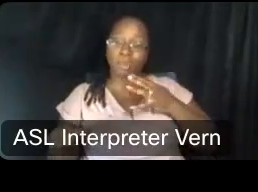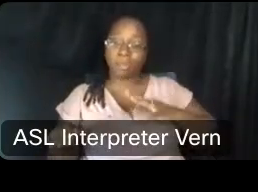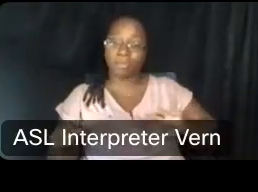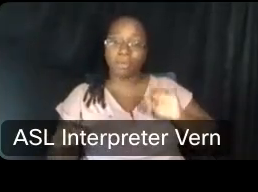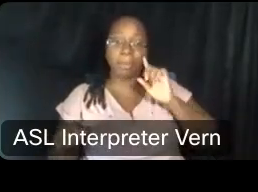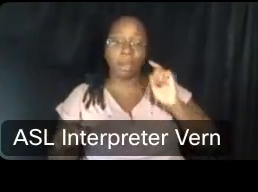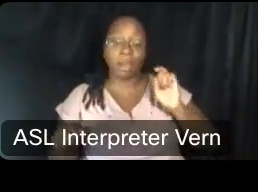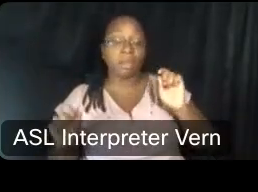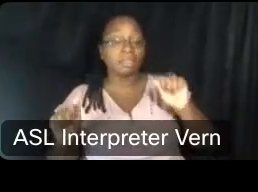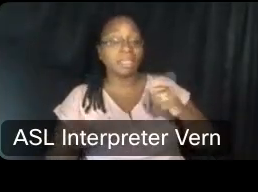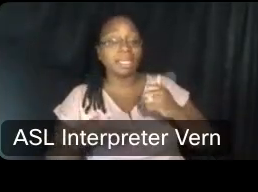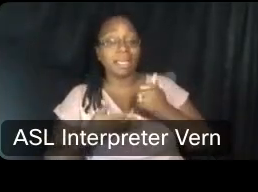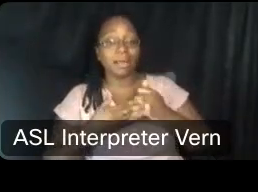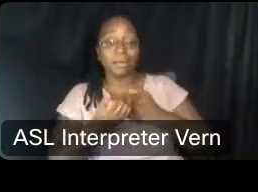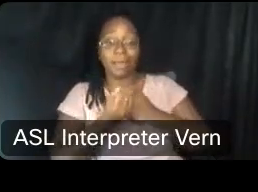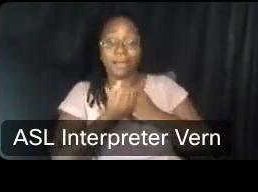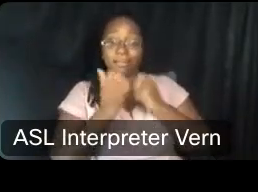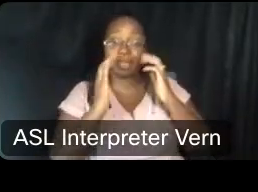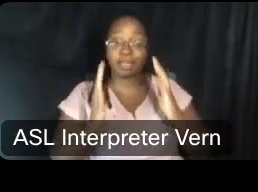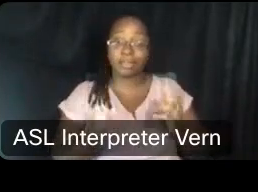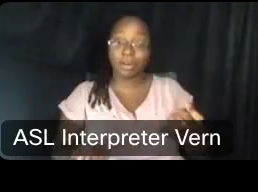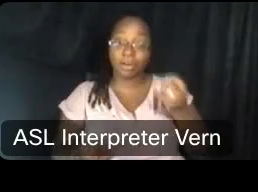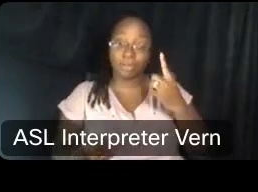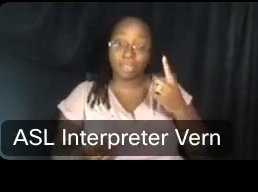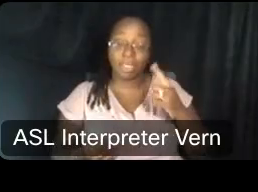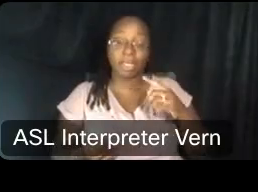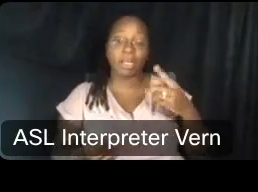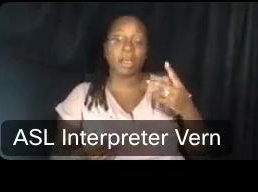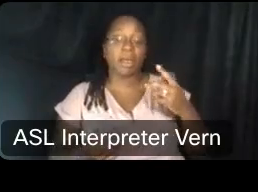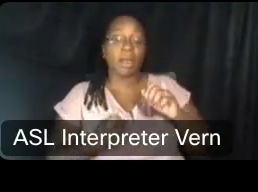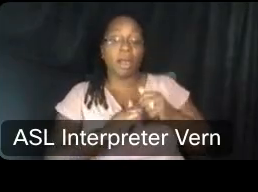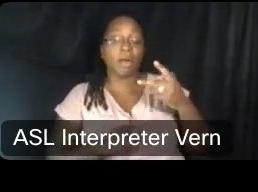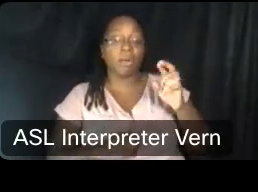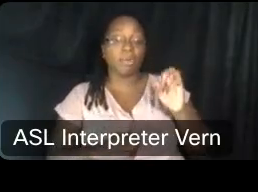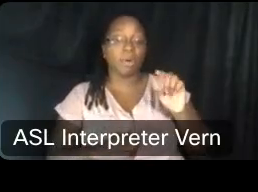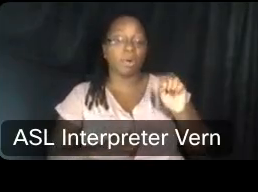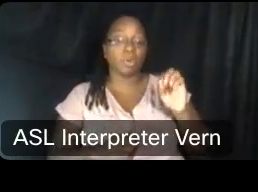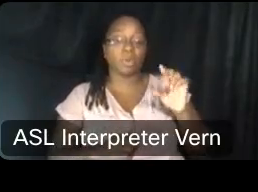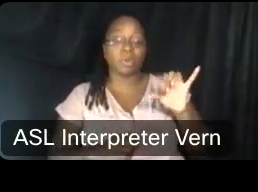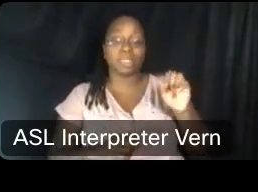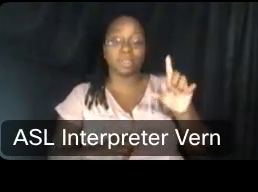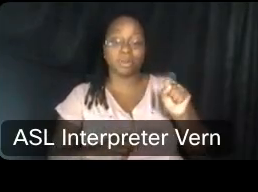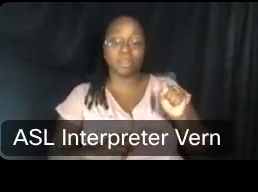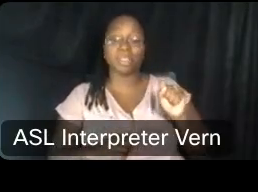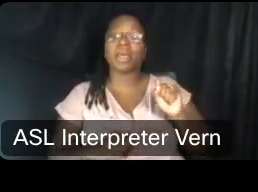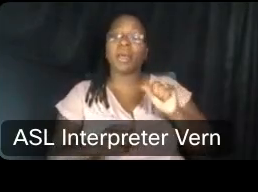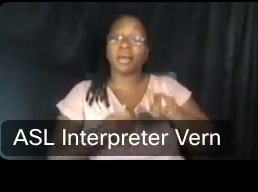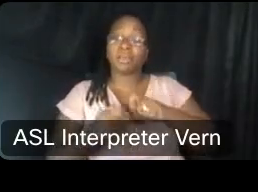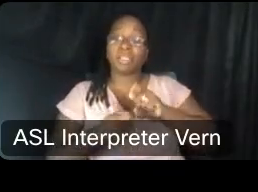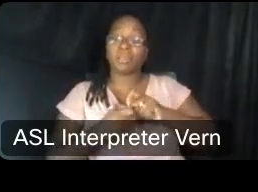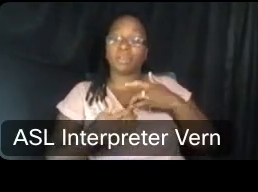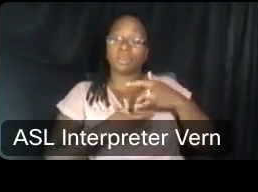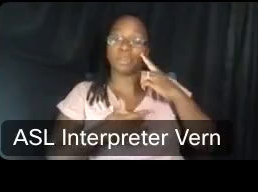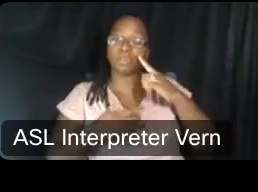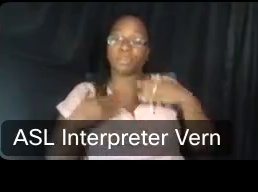for survivors accessing these services because it'll help inform when first responders can be called on. By